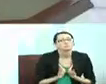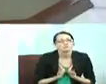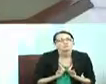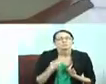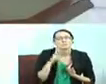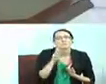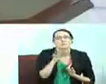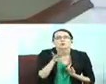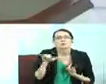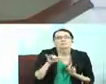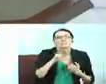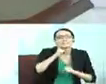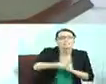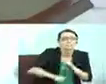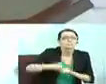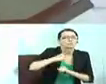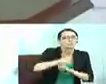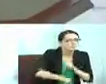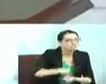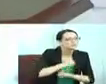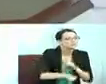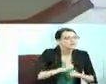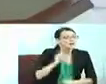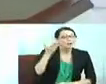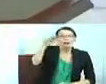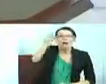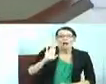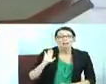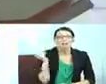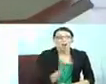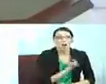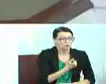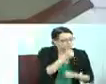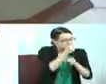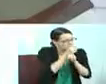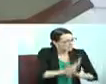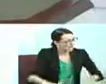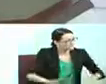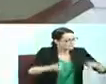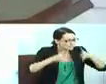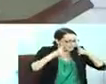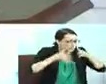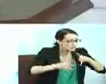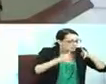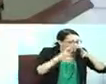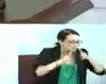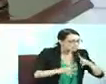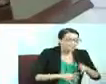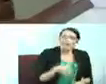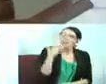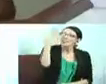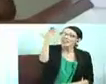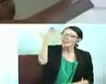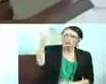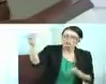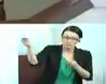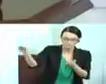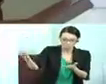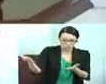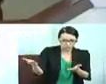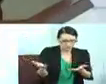God of our silent tears, Thou who has brought